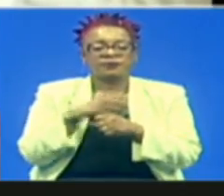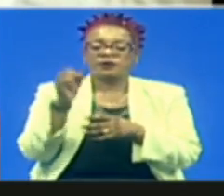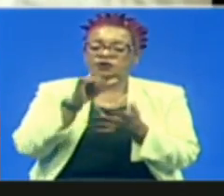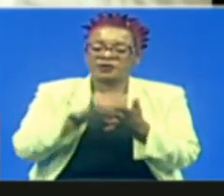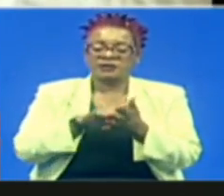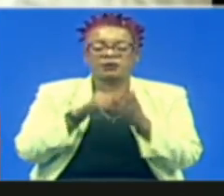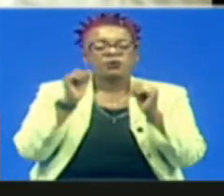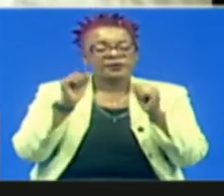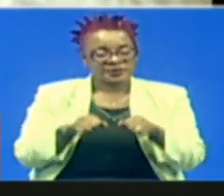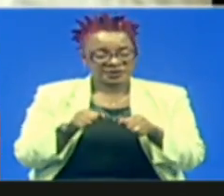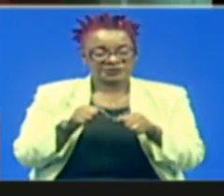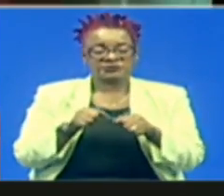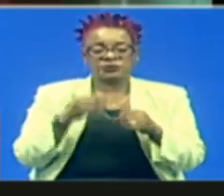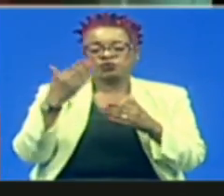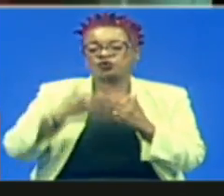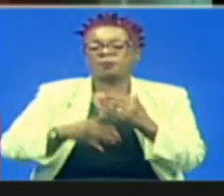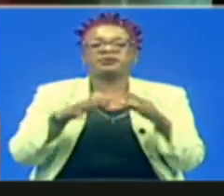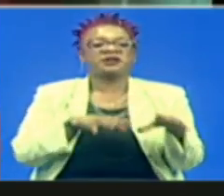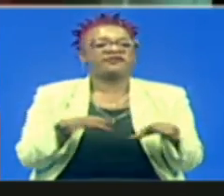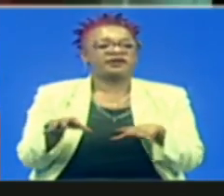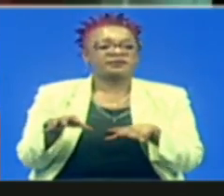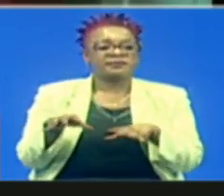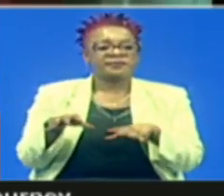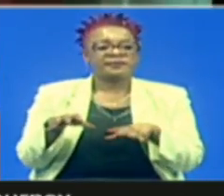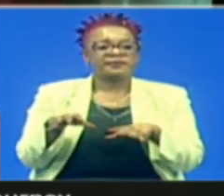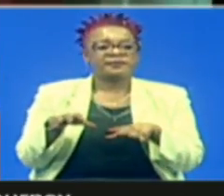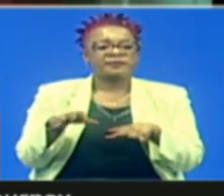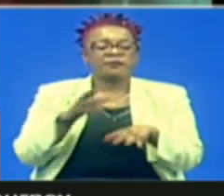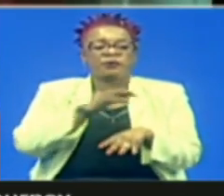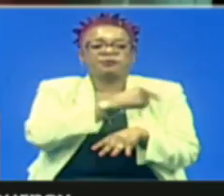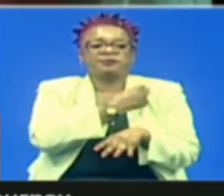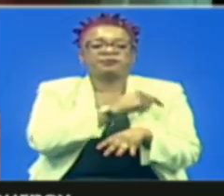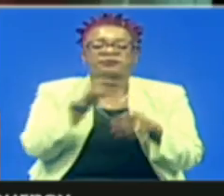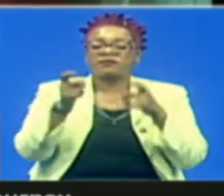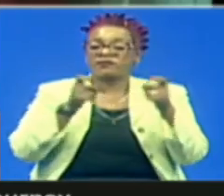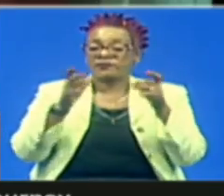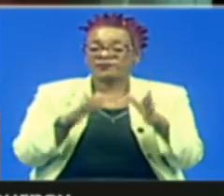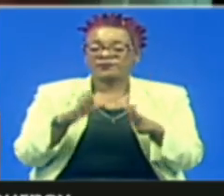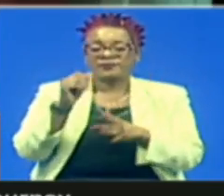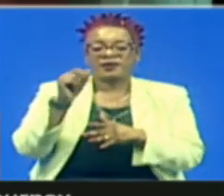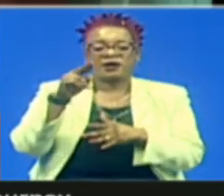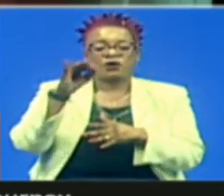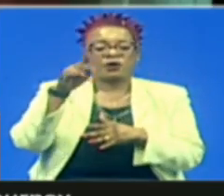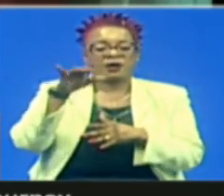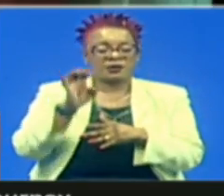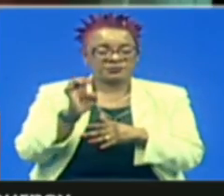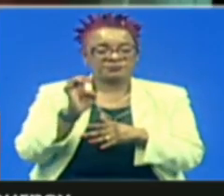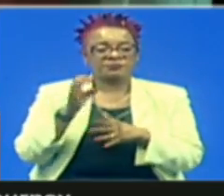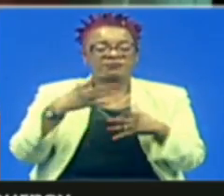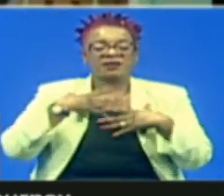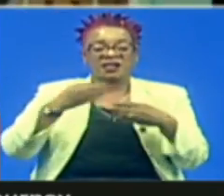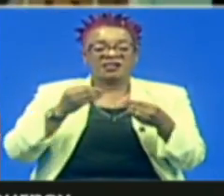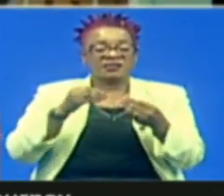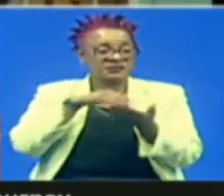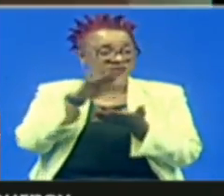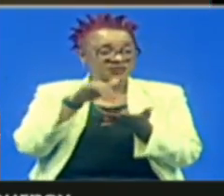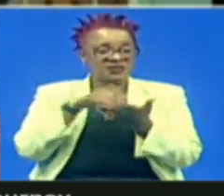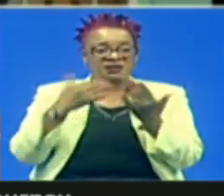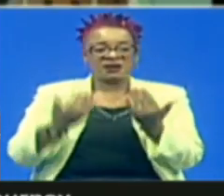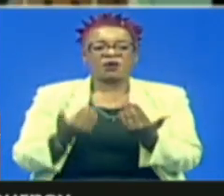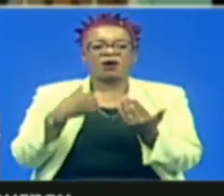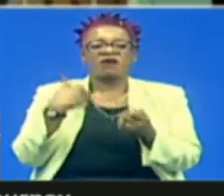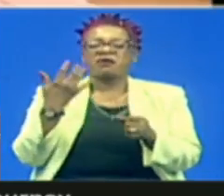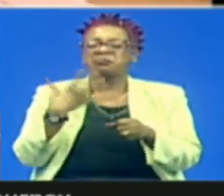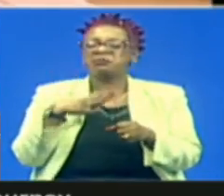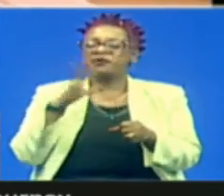tuache kuteseka. According to the hospital director Caroline Gishuki, the health facility has been overwhelmed by the number